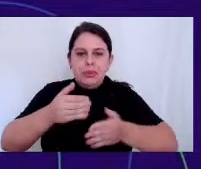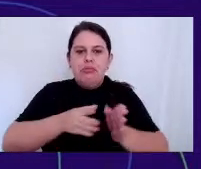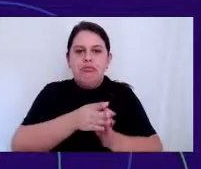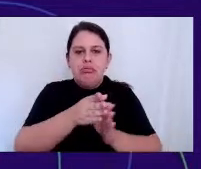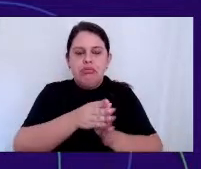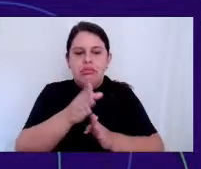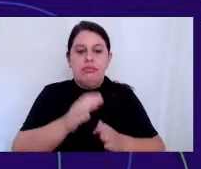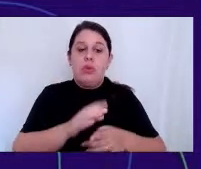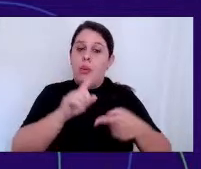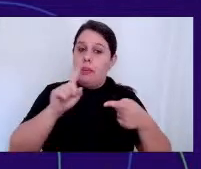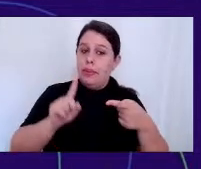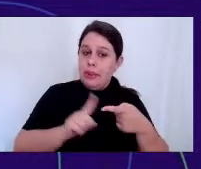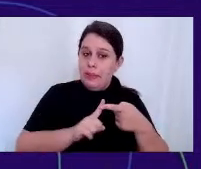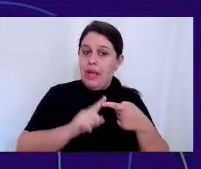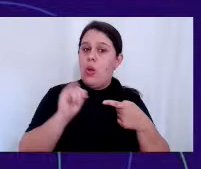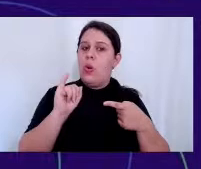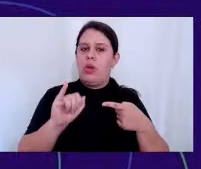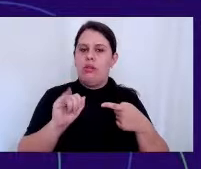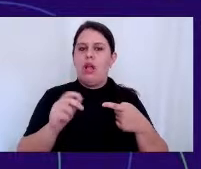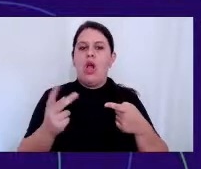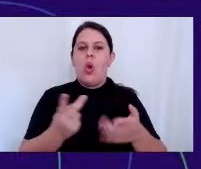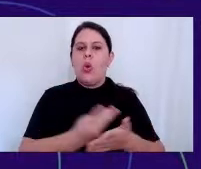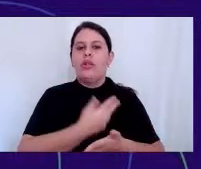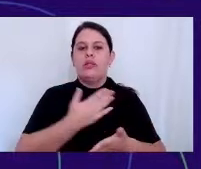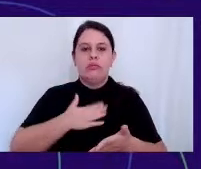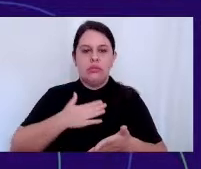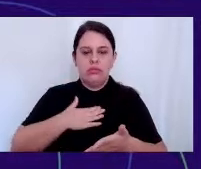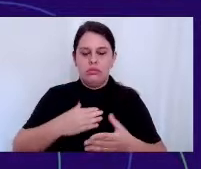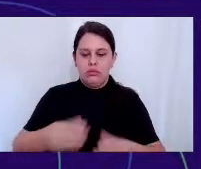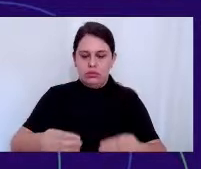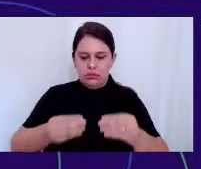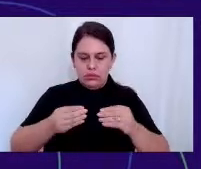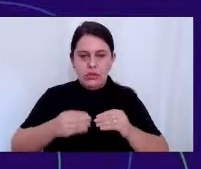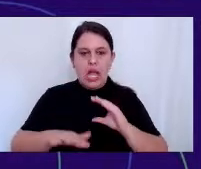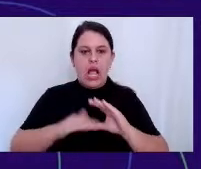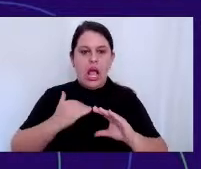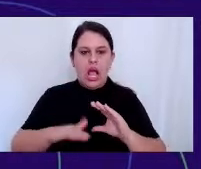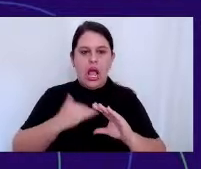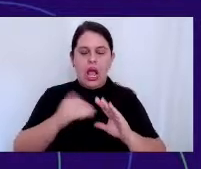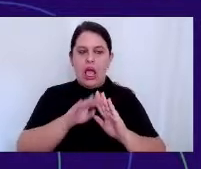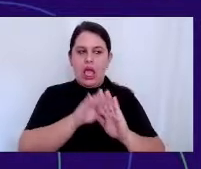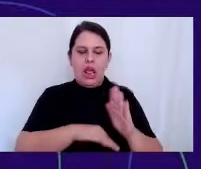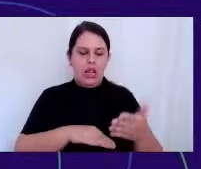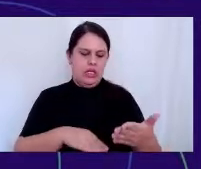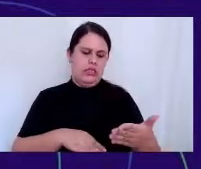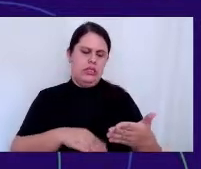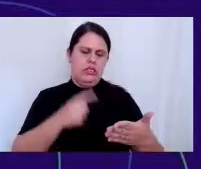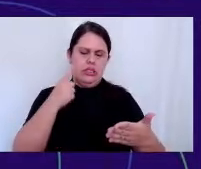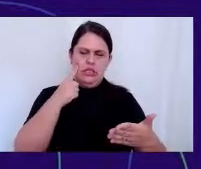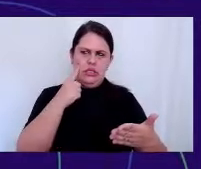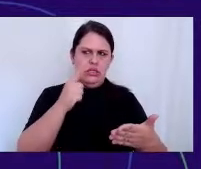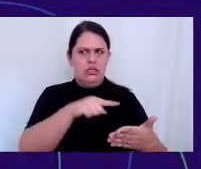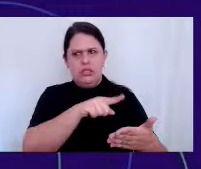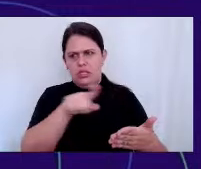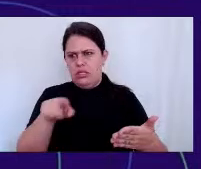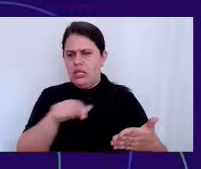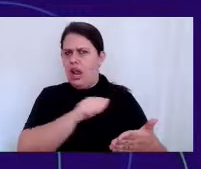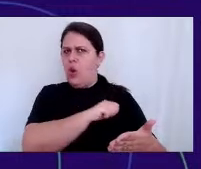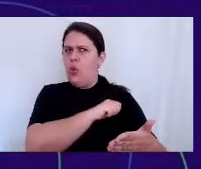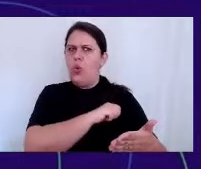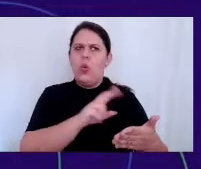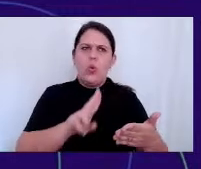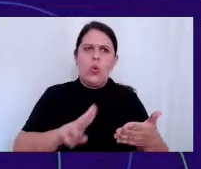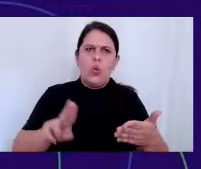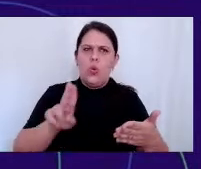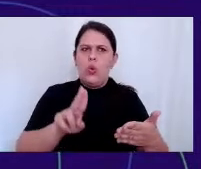I got all these essays, I thought, well, the students are using either Wikipedia or AI or something that I